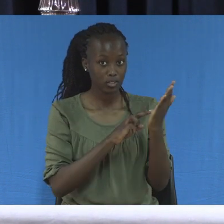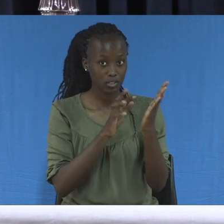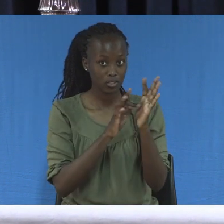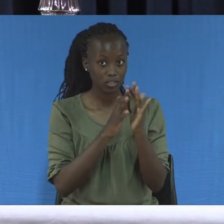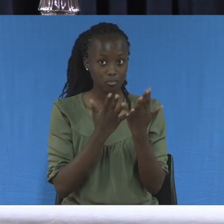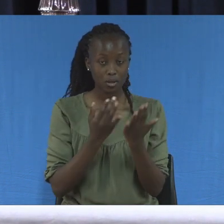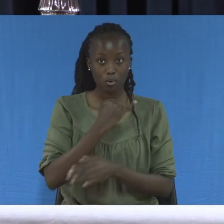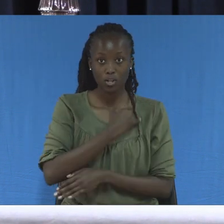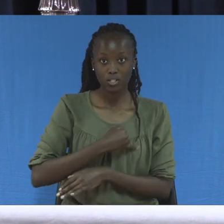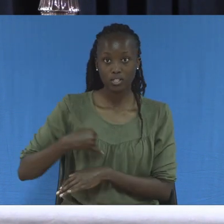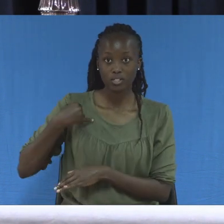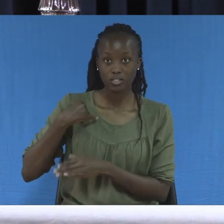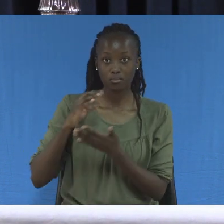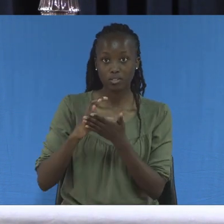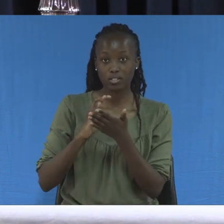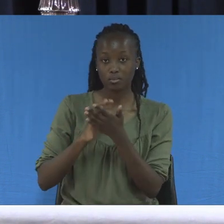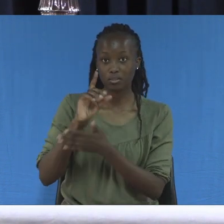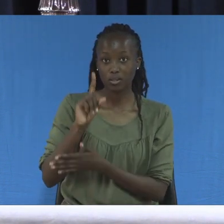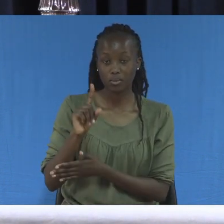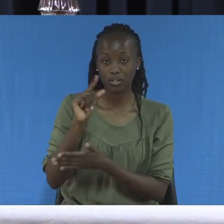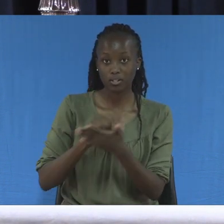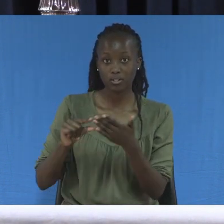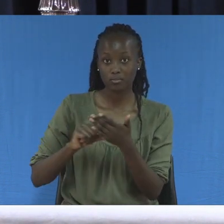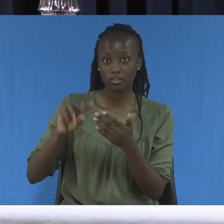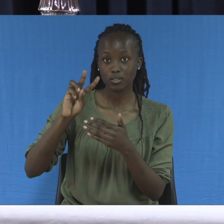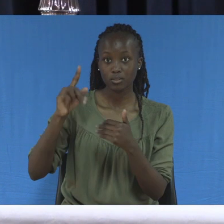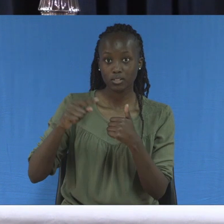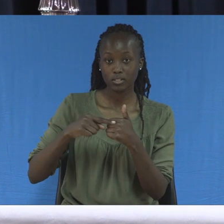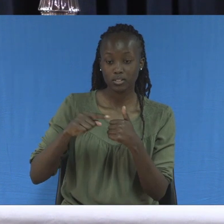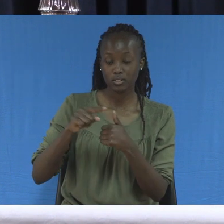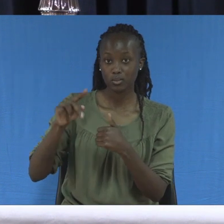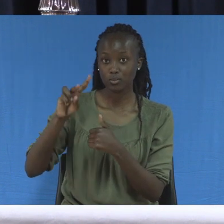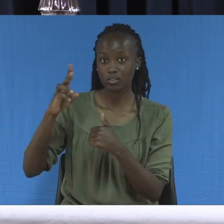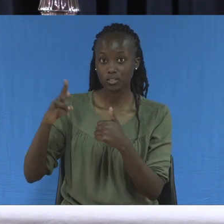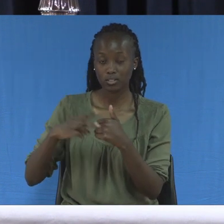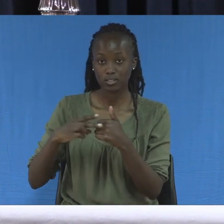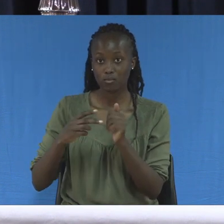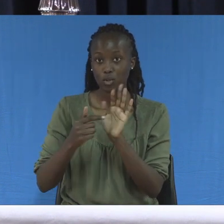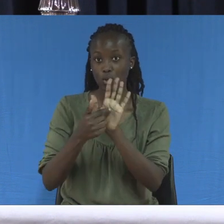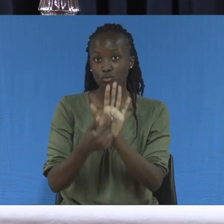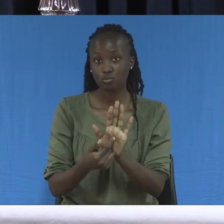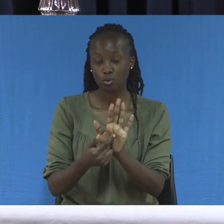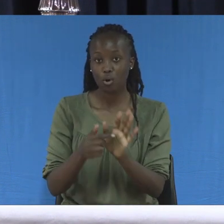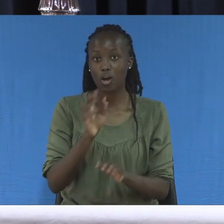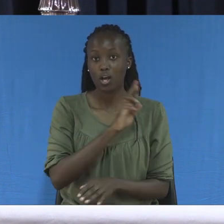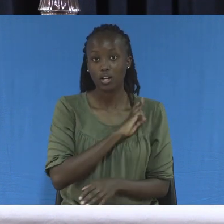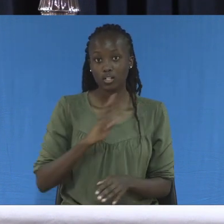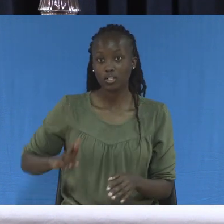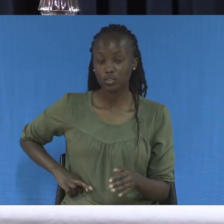1, 26 to 27, alludes to the true